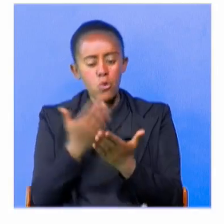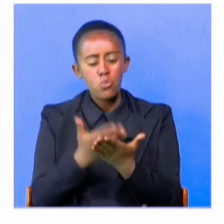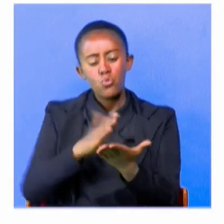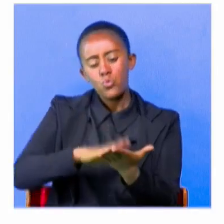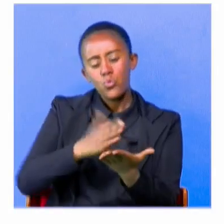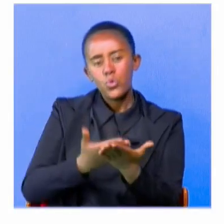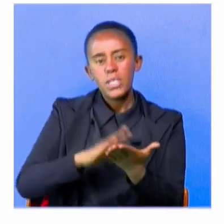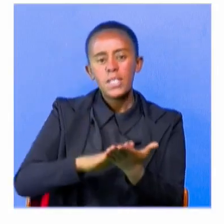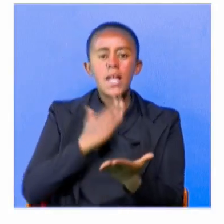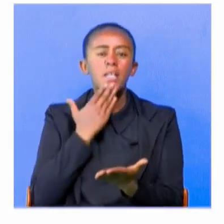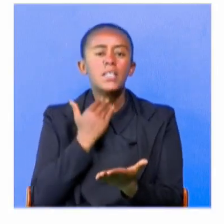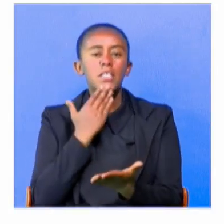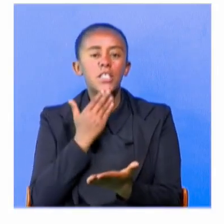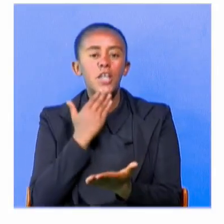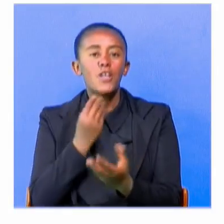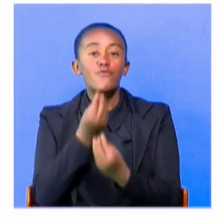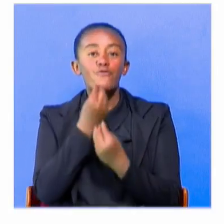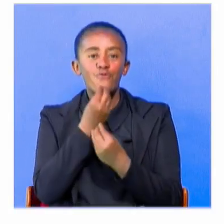food.